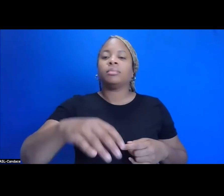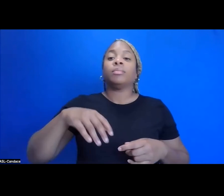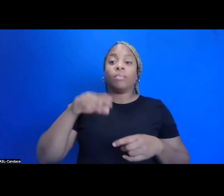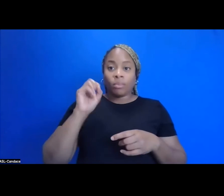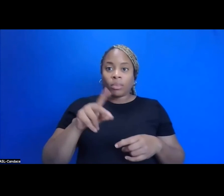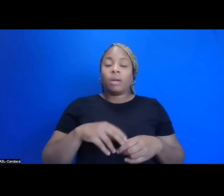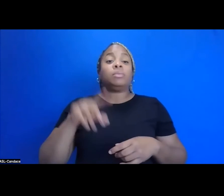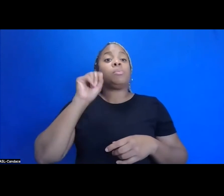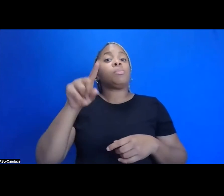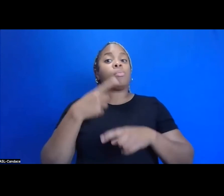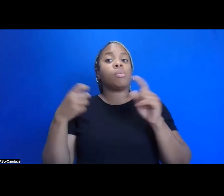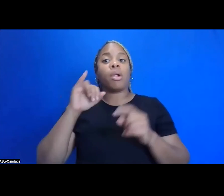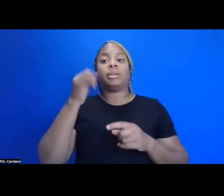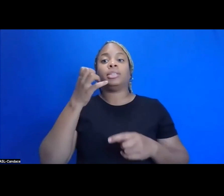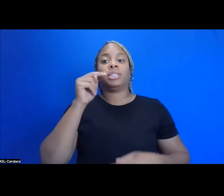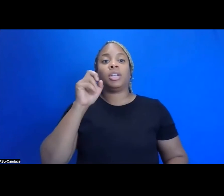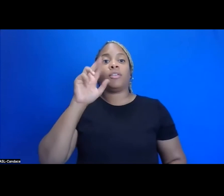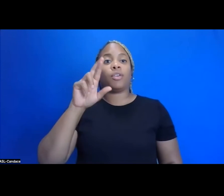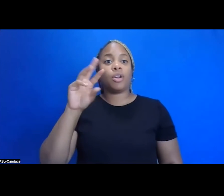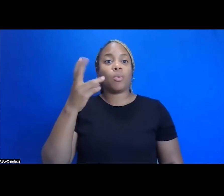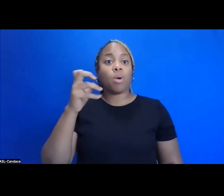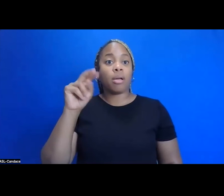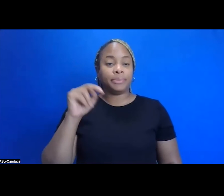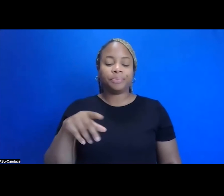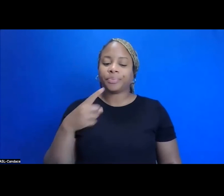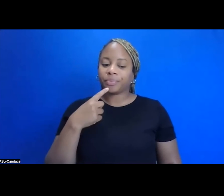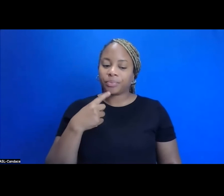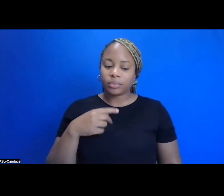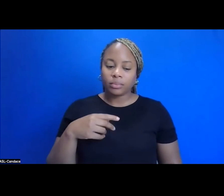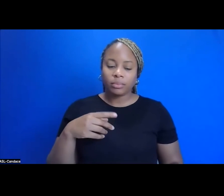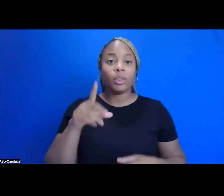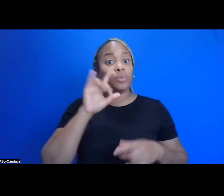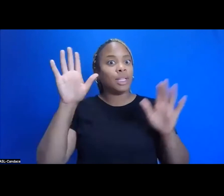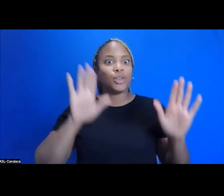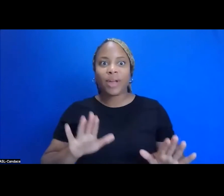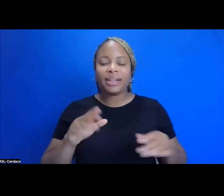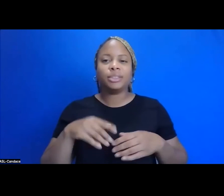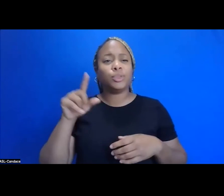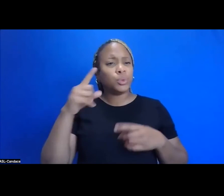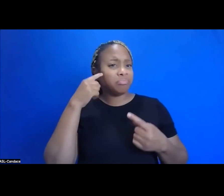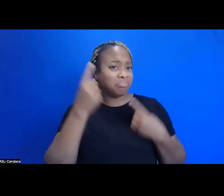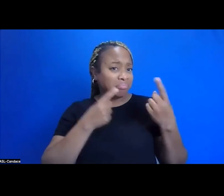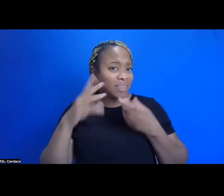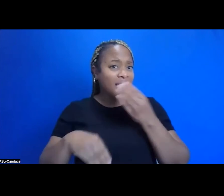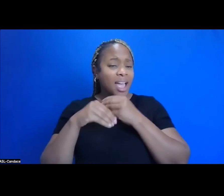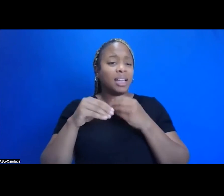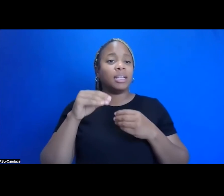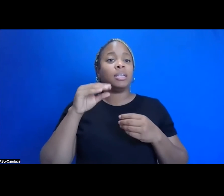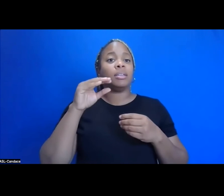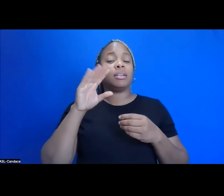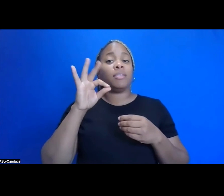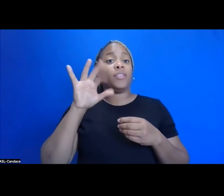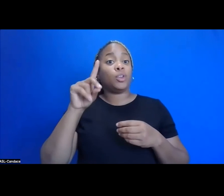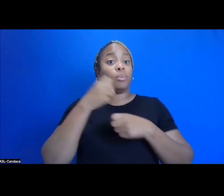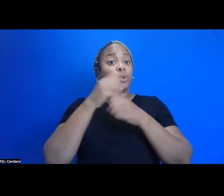Question from Jennifer Huang. She says, first of all, this is really great. Are you considering adding a field where producers could